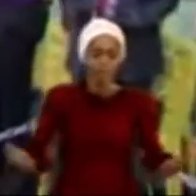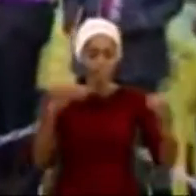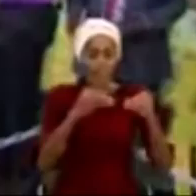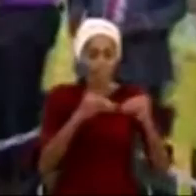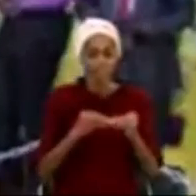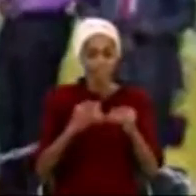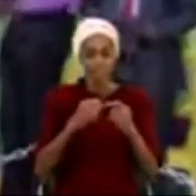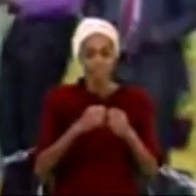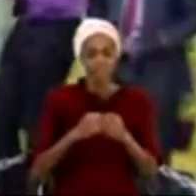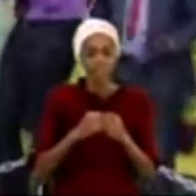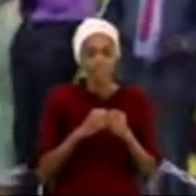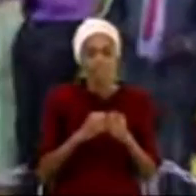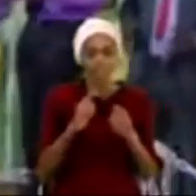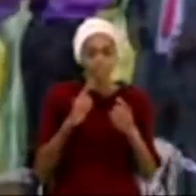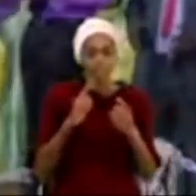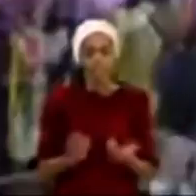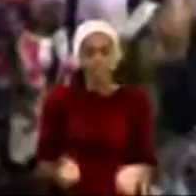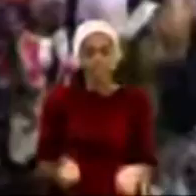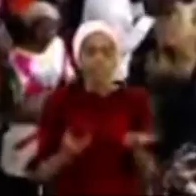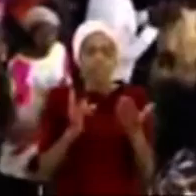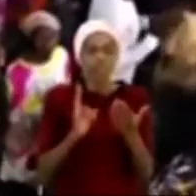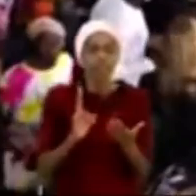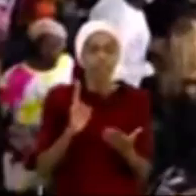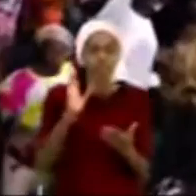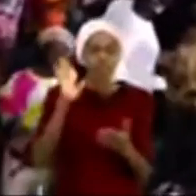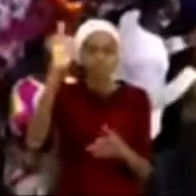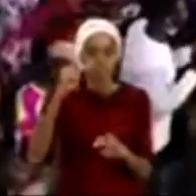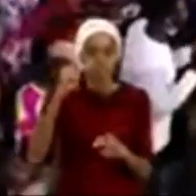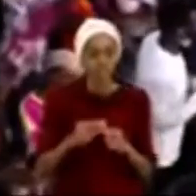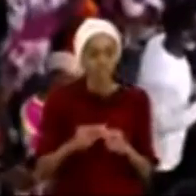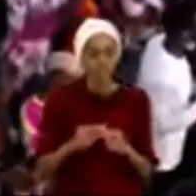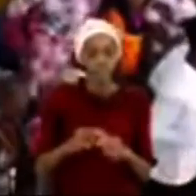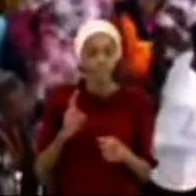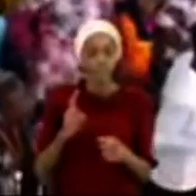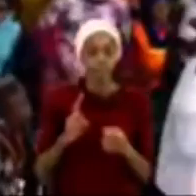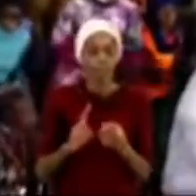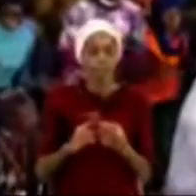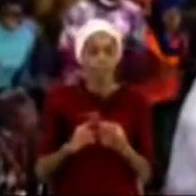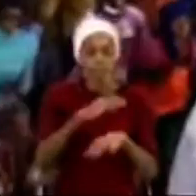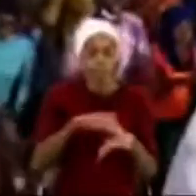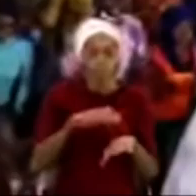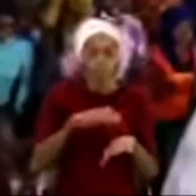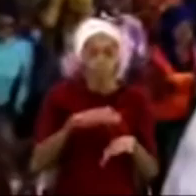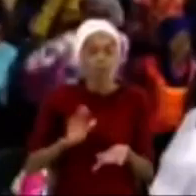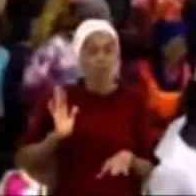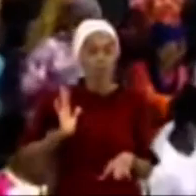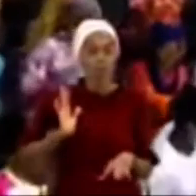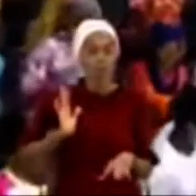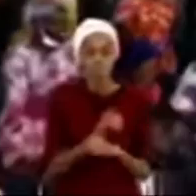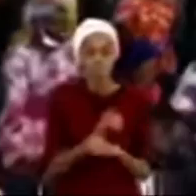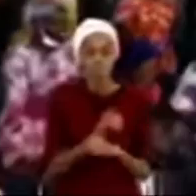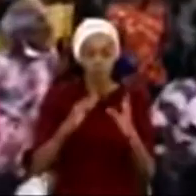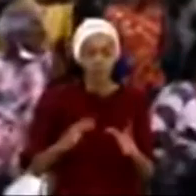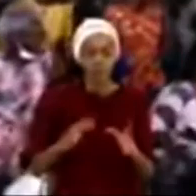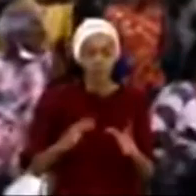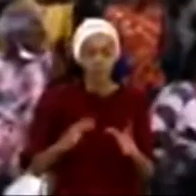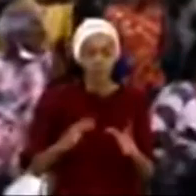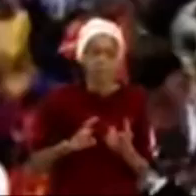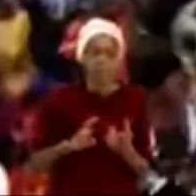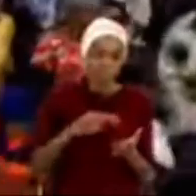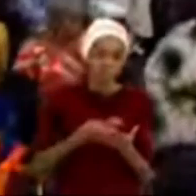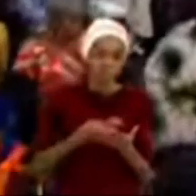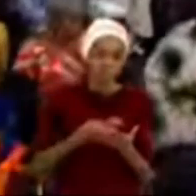name, to call on our Savior, to fall on your grace.